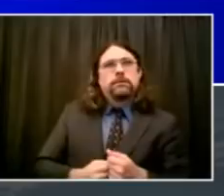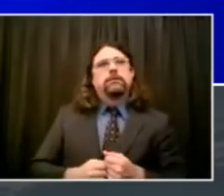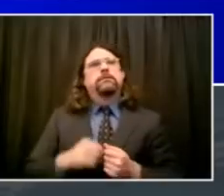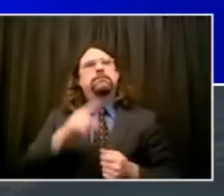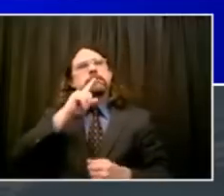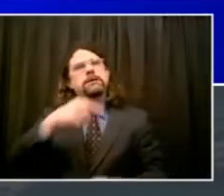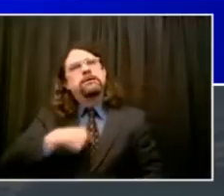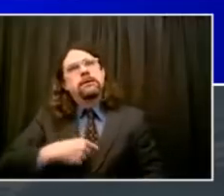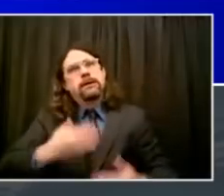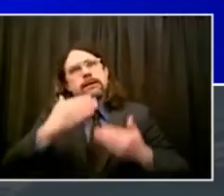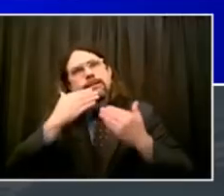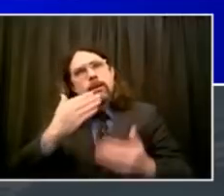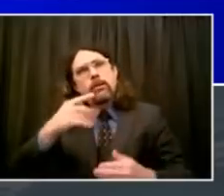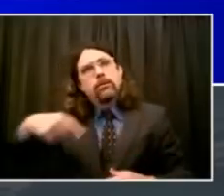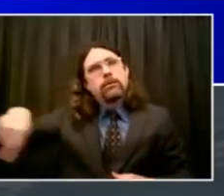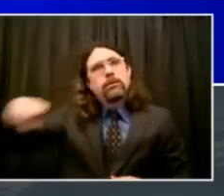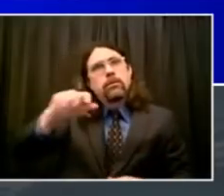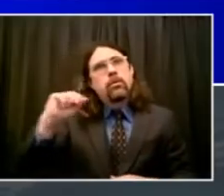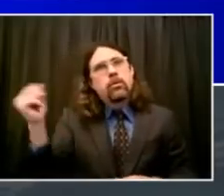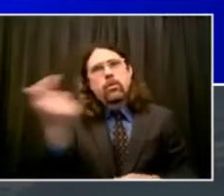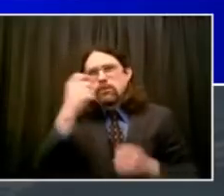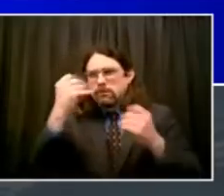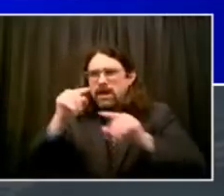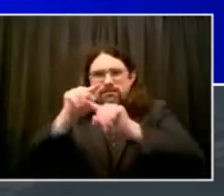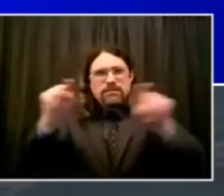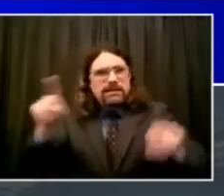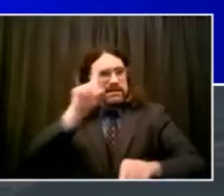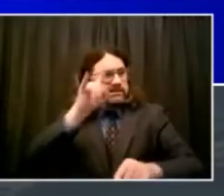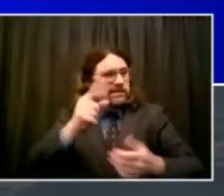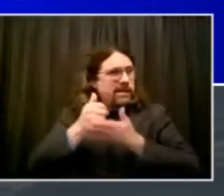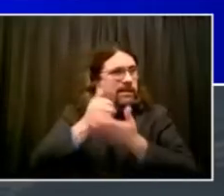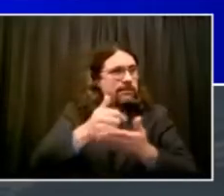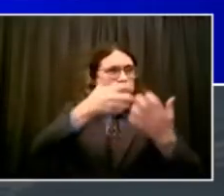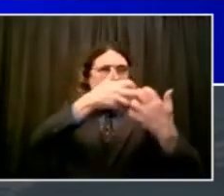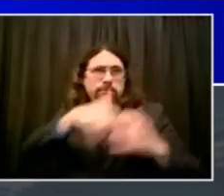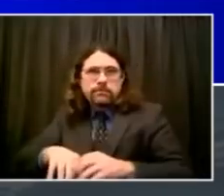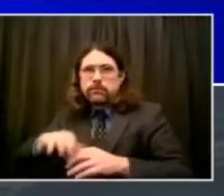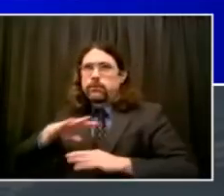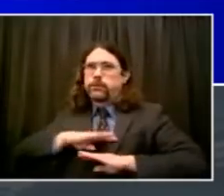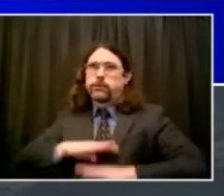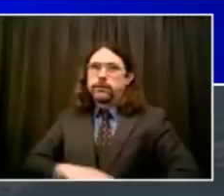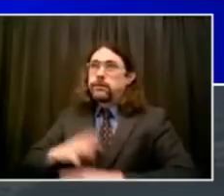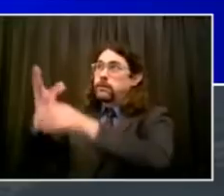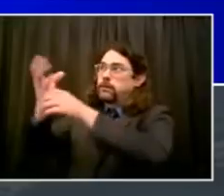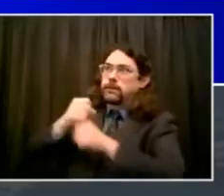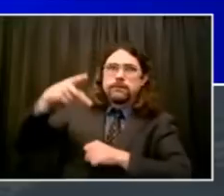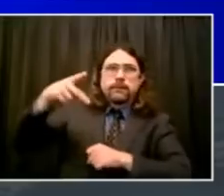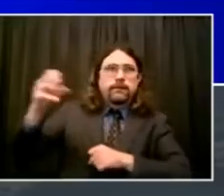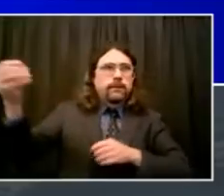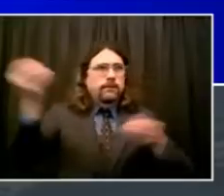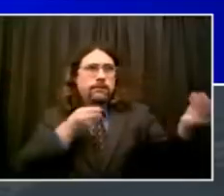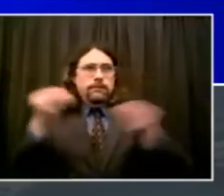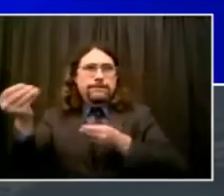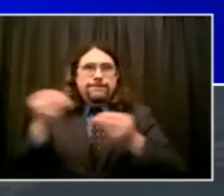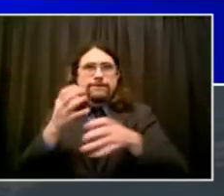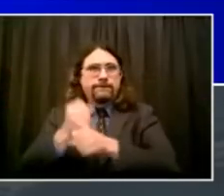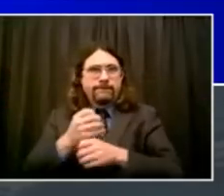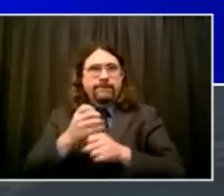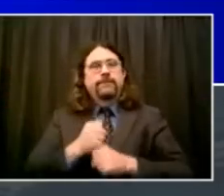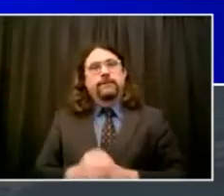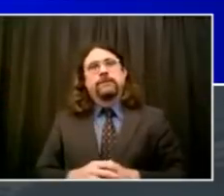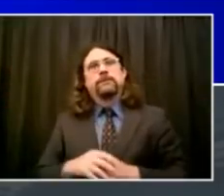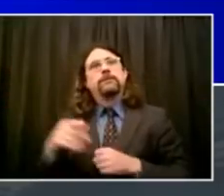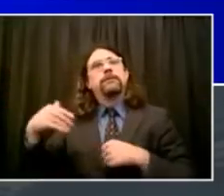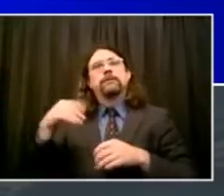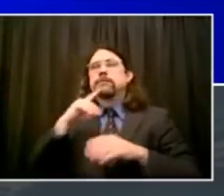And I got to tell you, I was deeply, deeply involved in that process. And it was not only a matter of life and death, and people knew